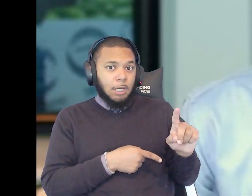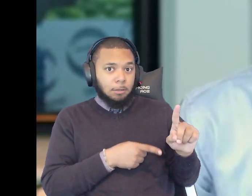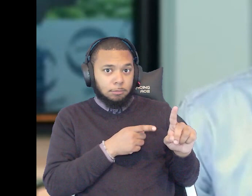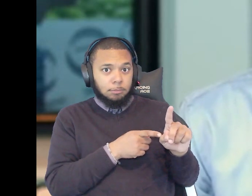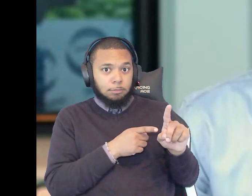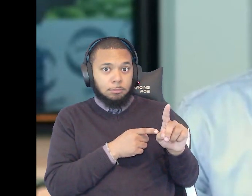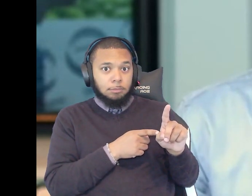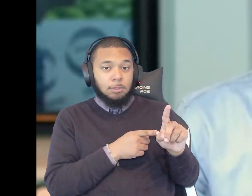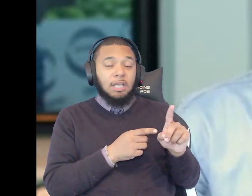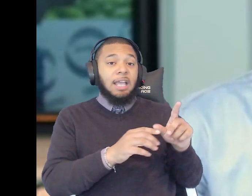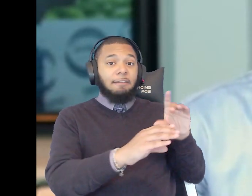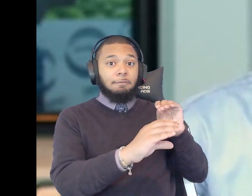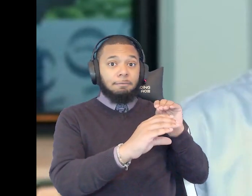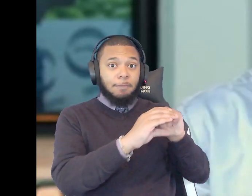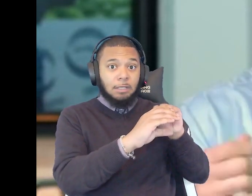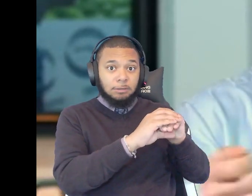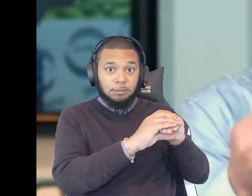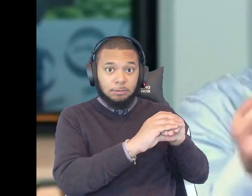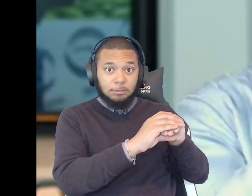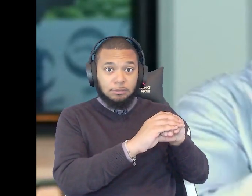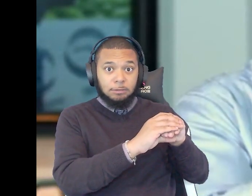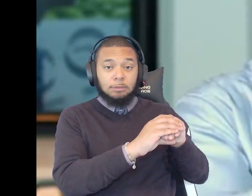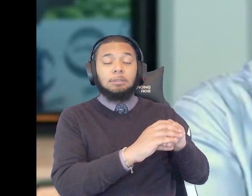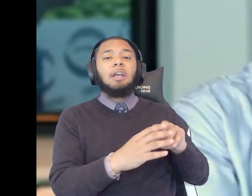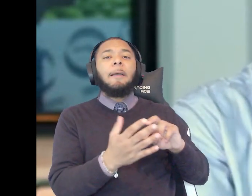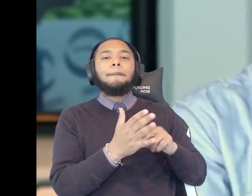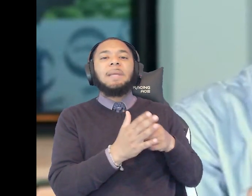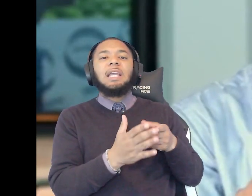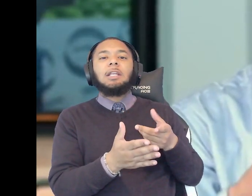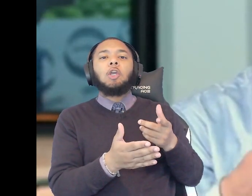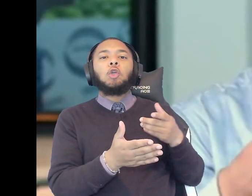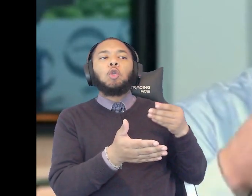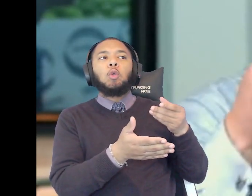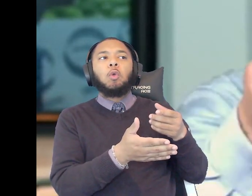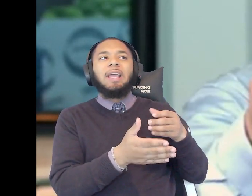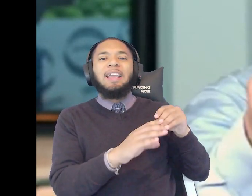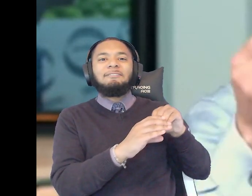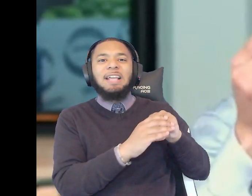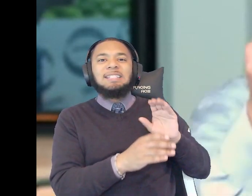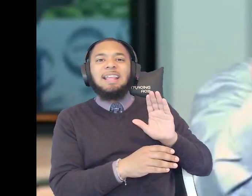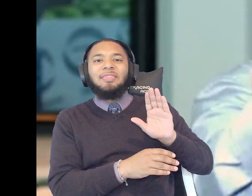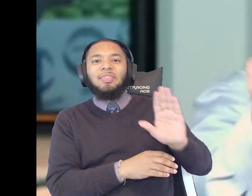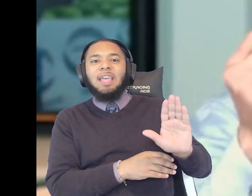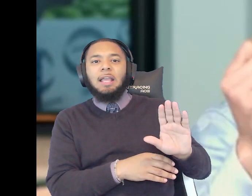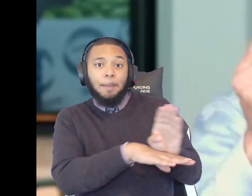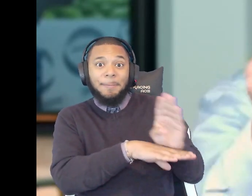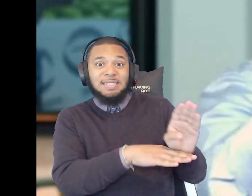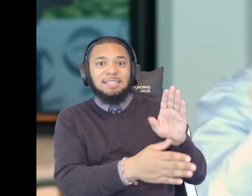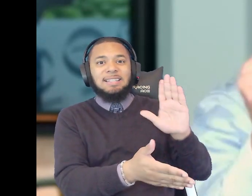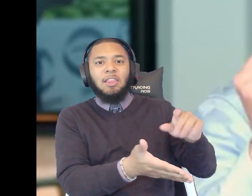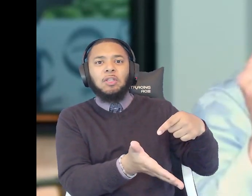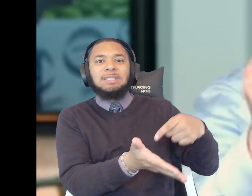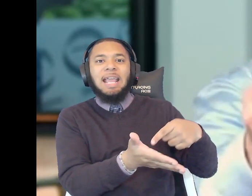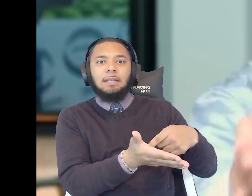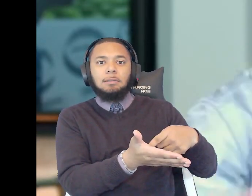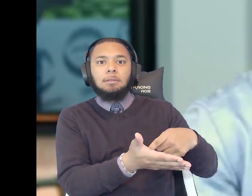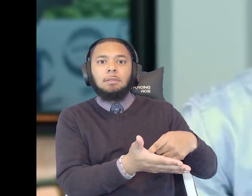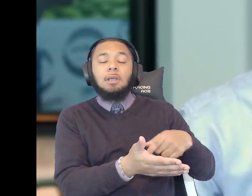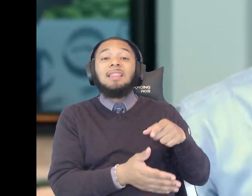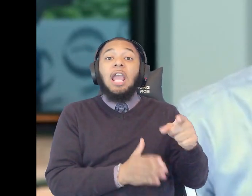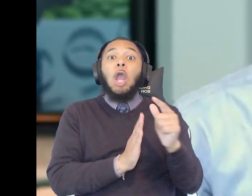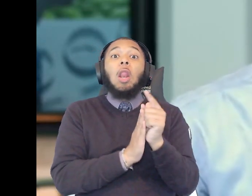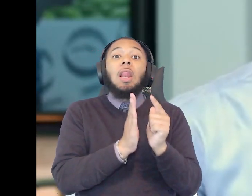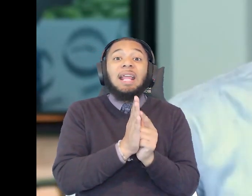in a company's bond, that means you're investing in their debt. They are legally obliged to pay